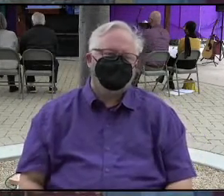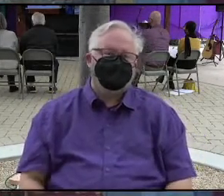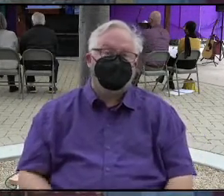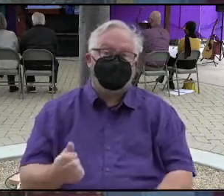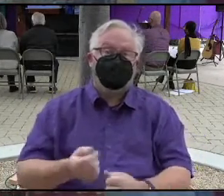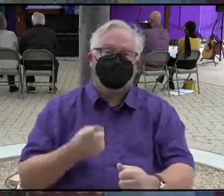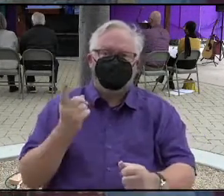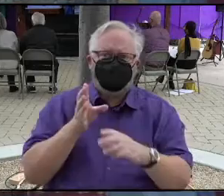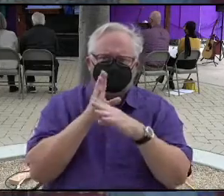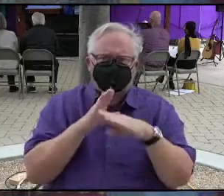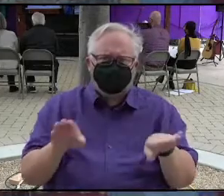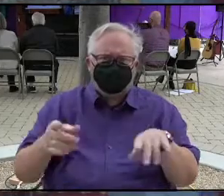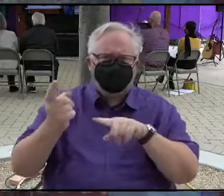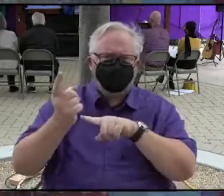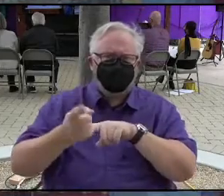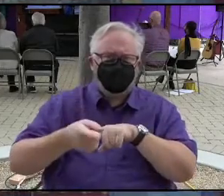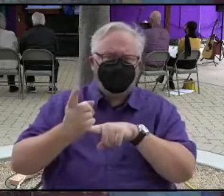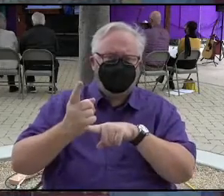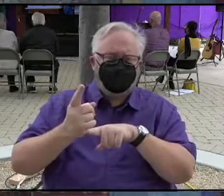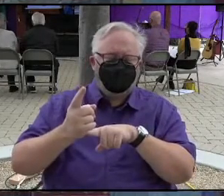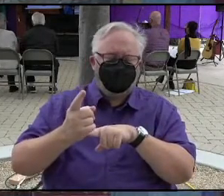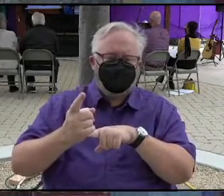Everyone was silent for a moment.